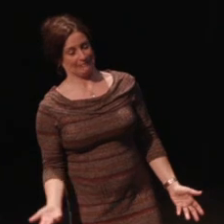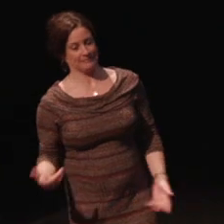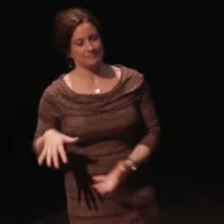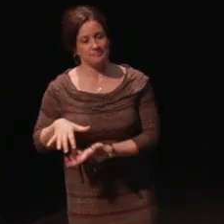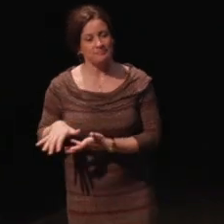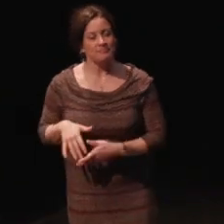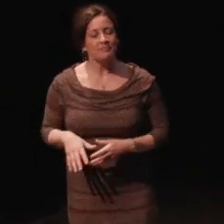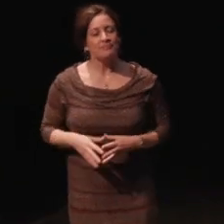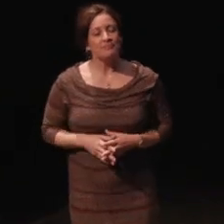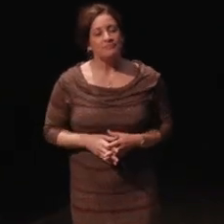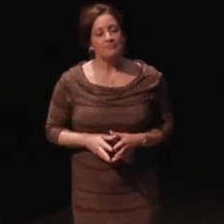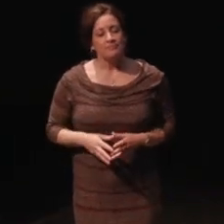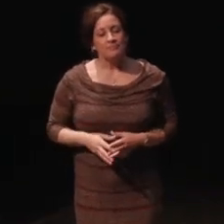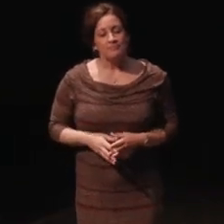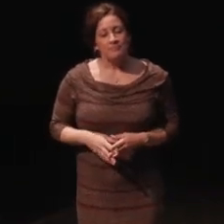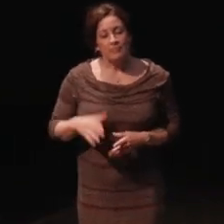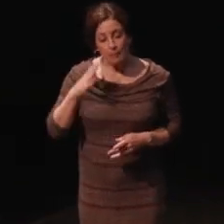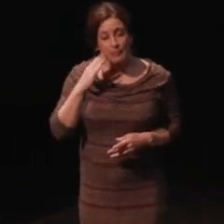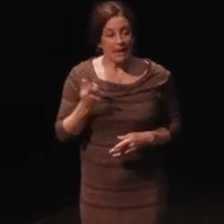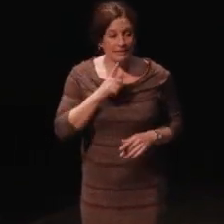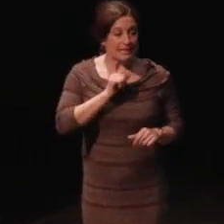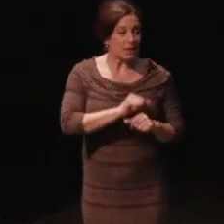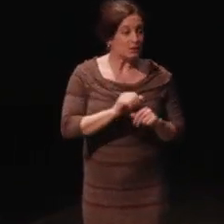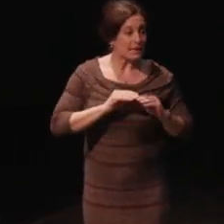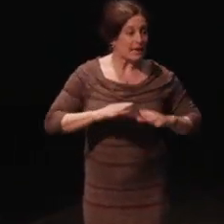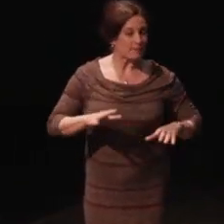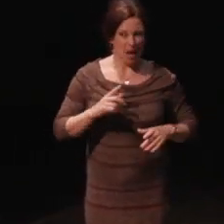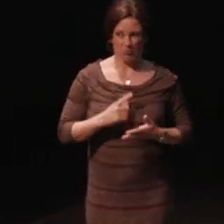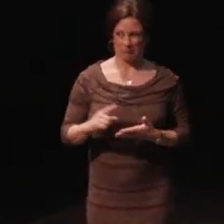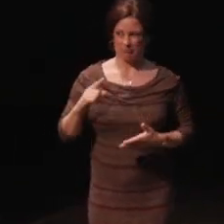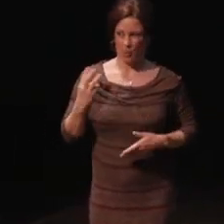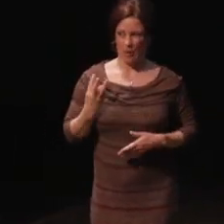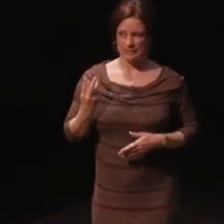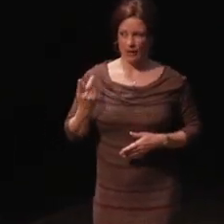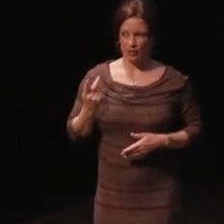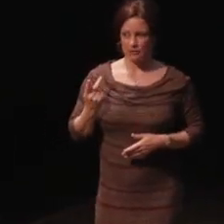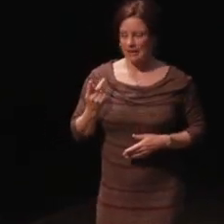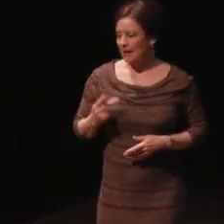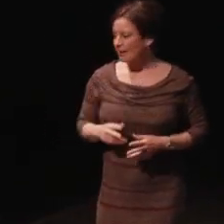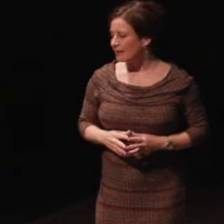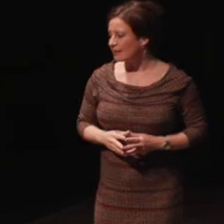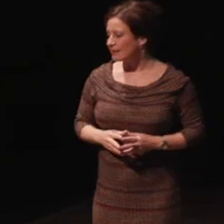So, because this literally came out like last Wednesday or Thursday.